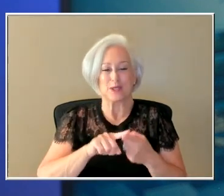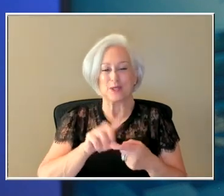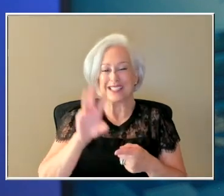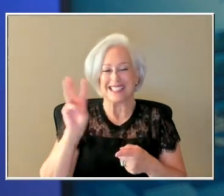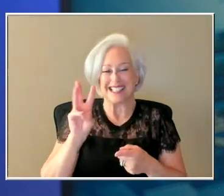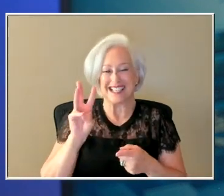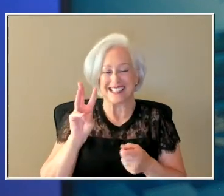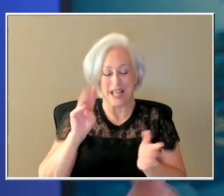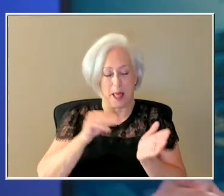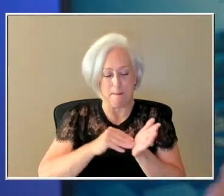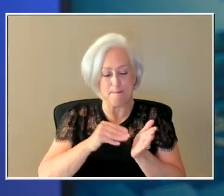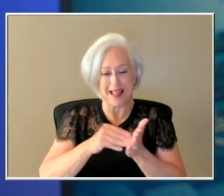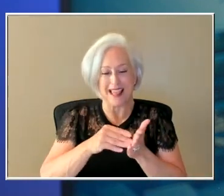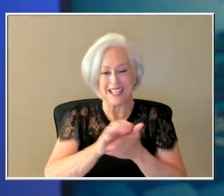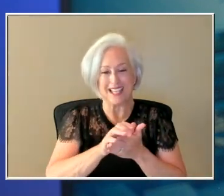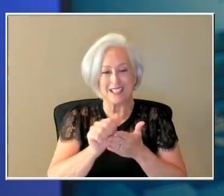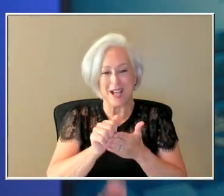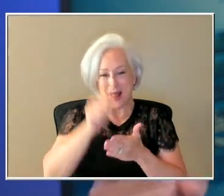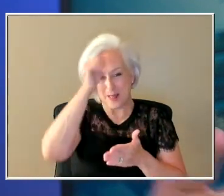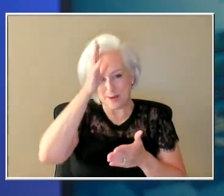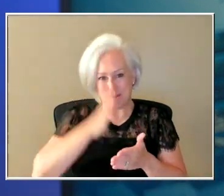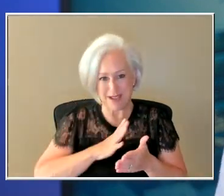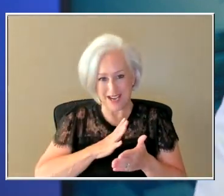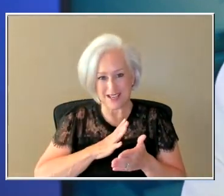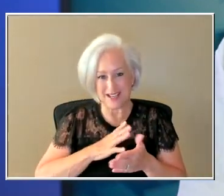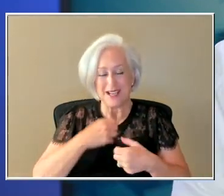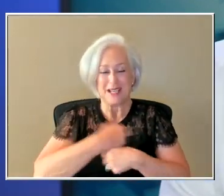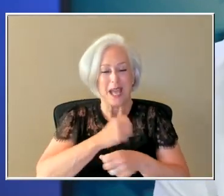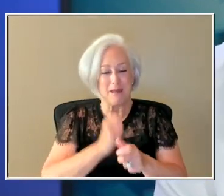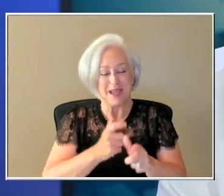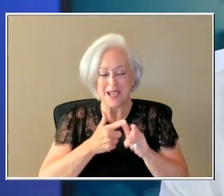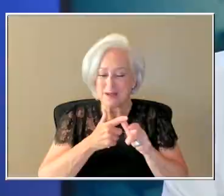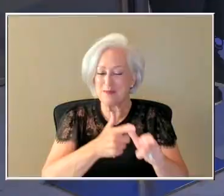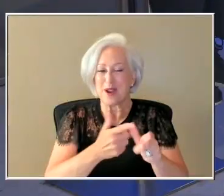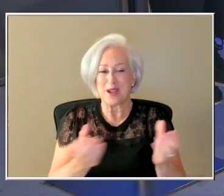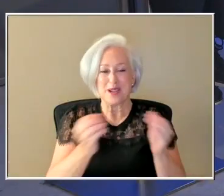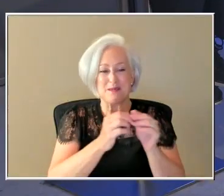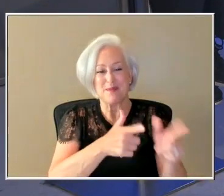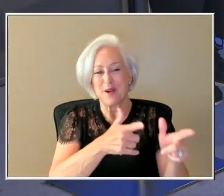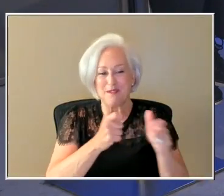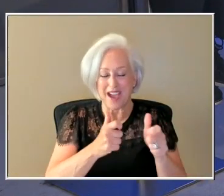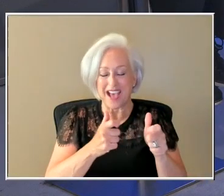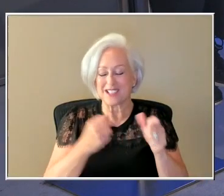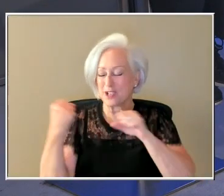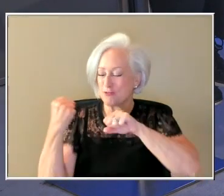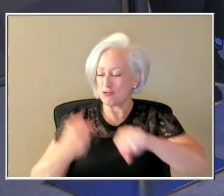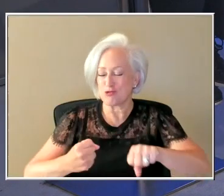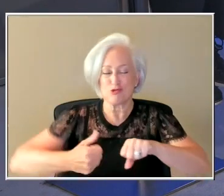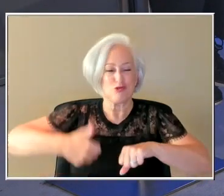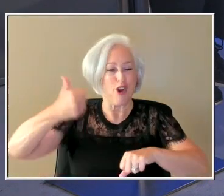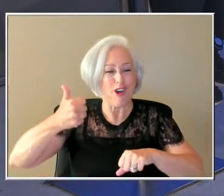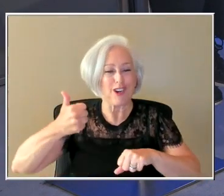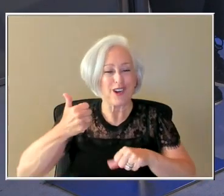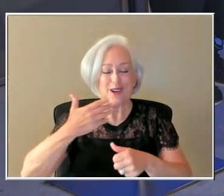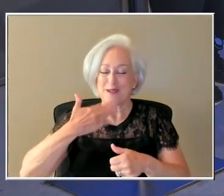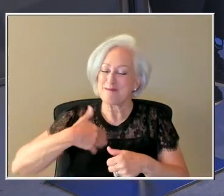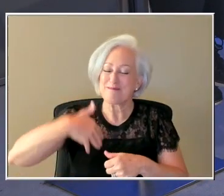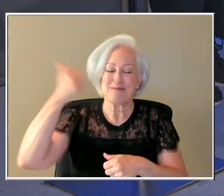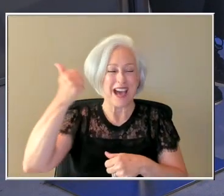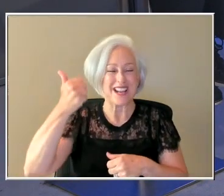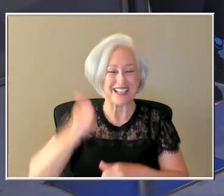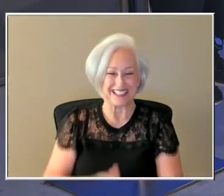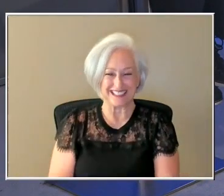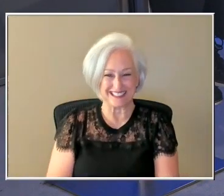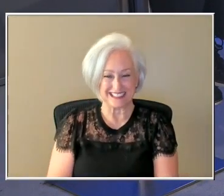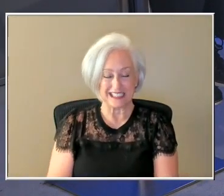can make them run faster, we can make them stronger, we can make them be better. I love and that. As long as you keep that, you got it. Well, and exactly, it's not like you're hearing